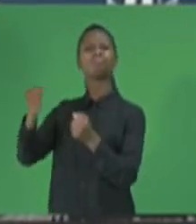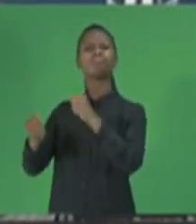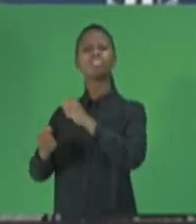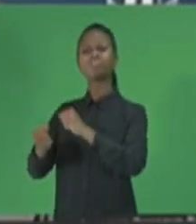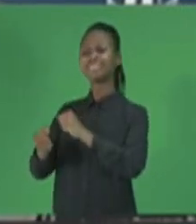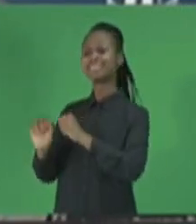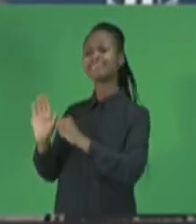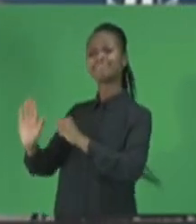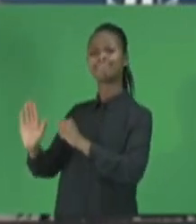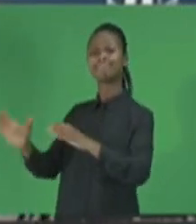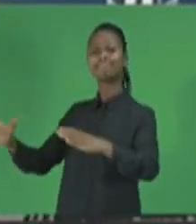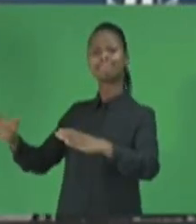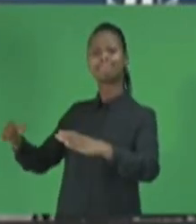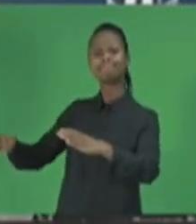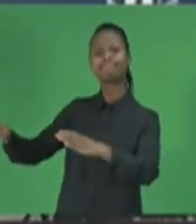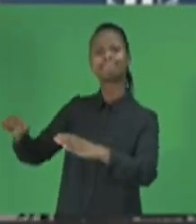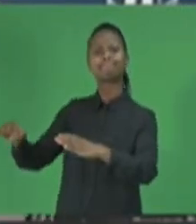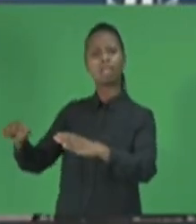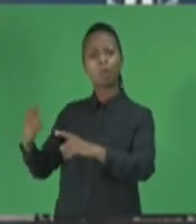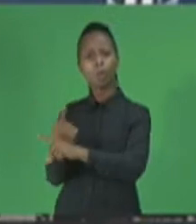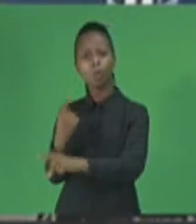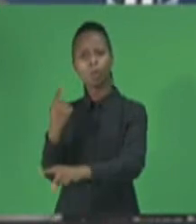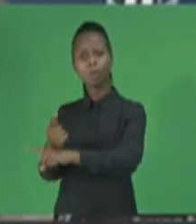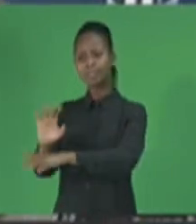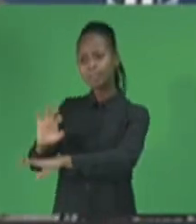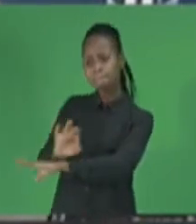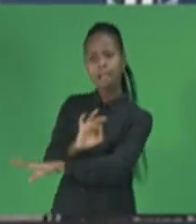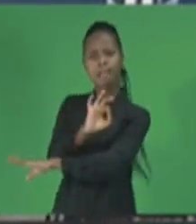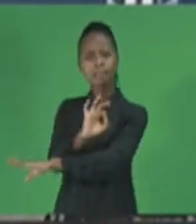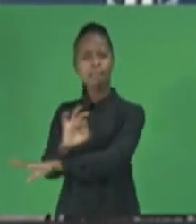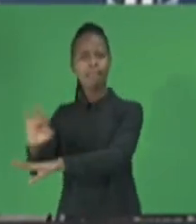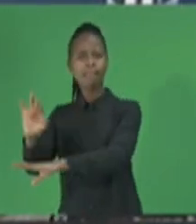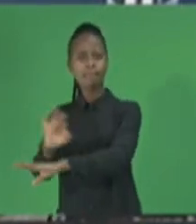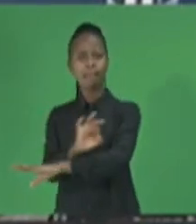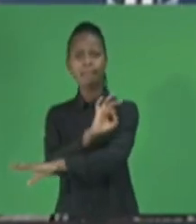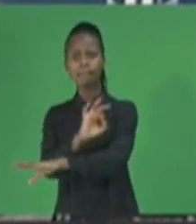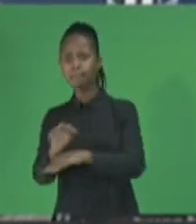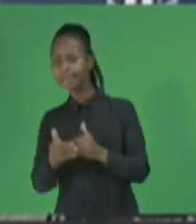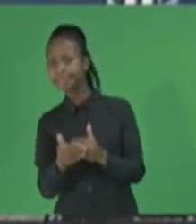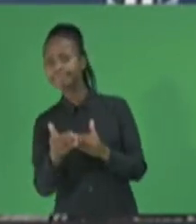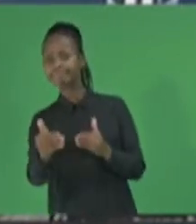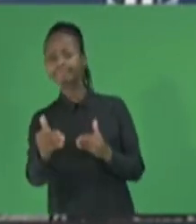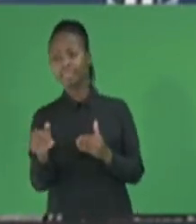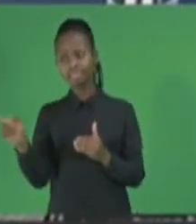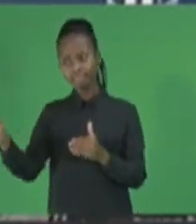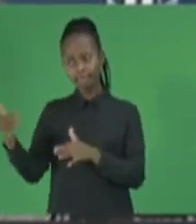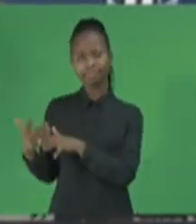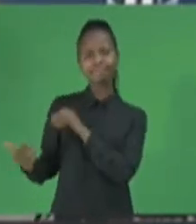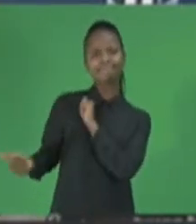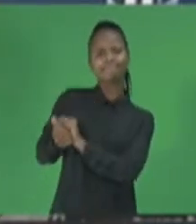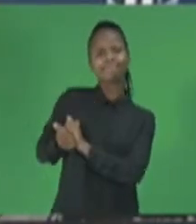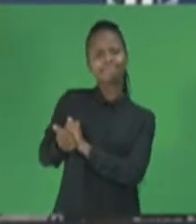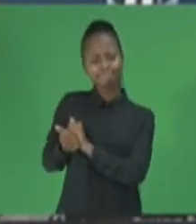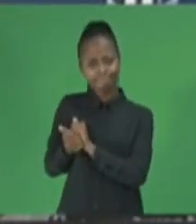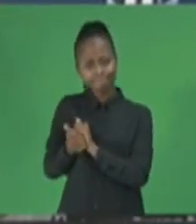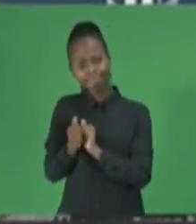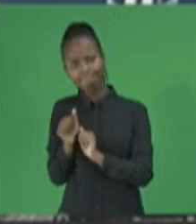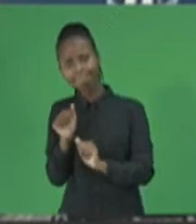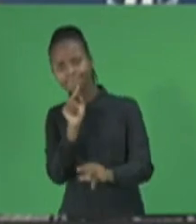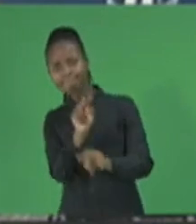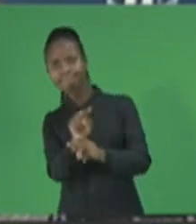on continues on the current trajectory that we had seen, and that we take